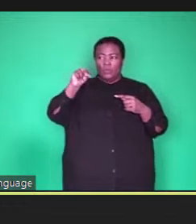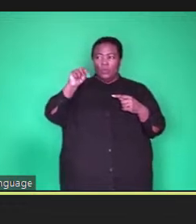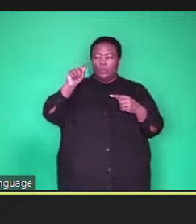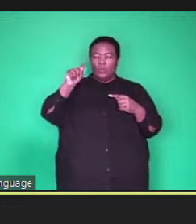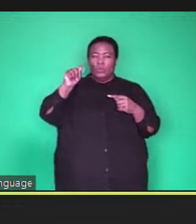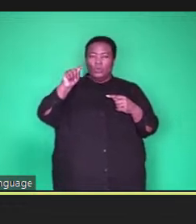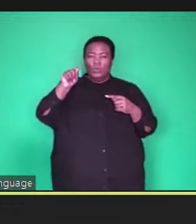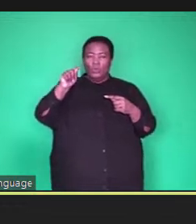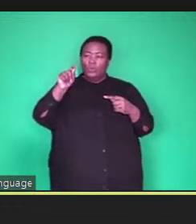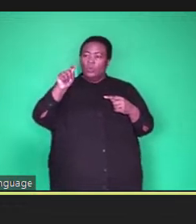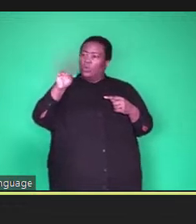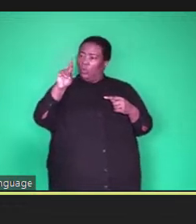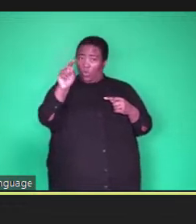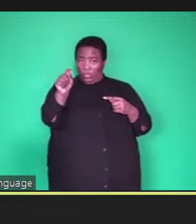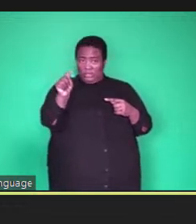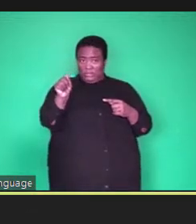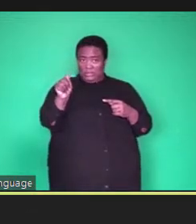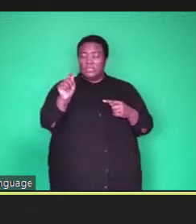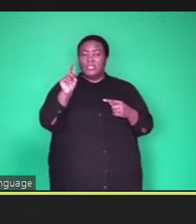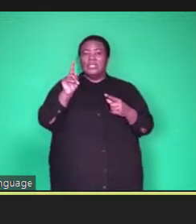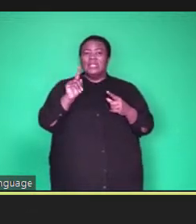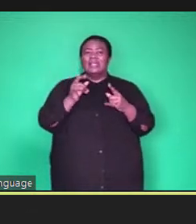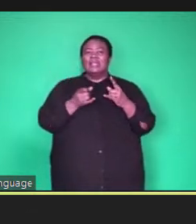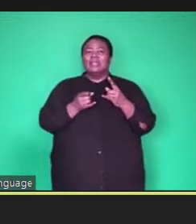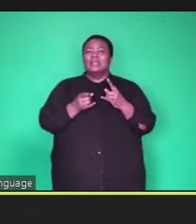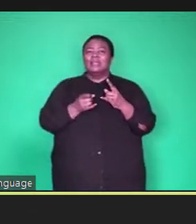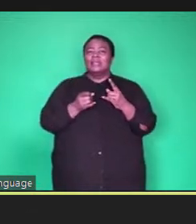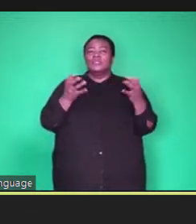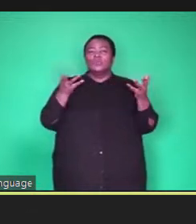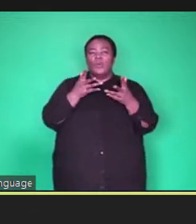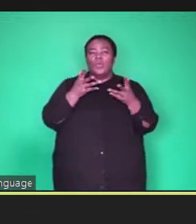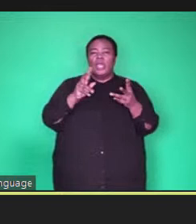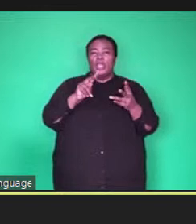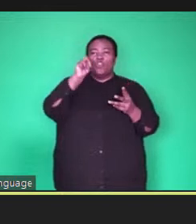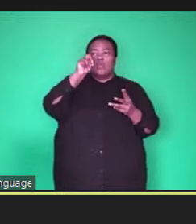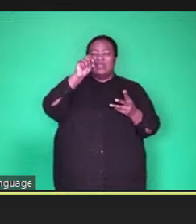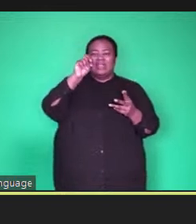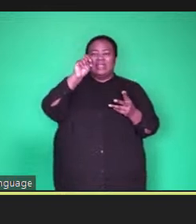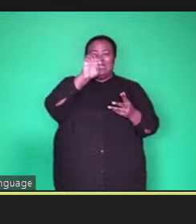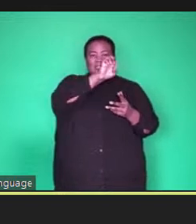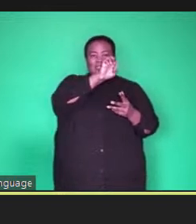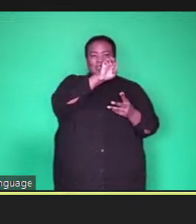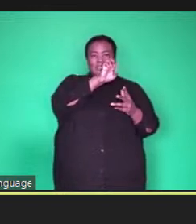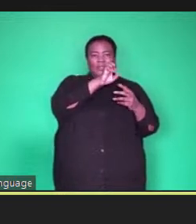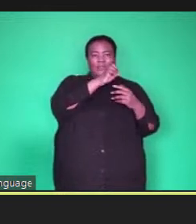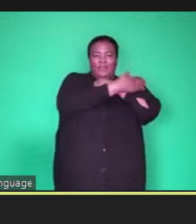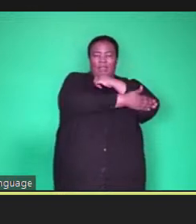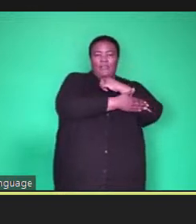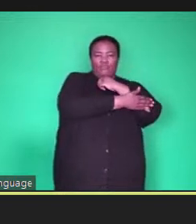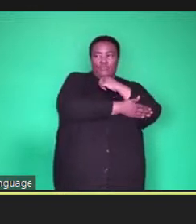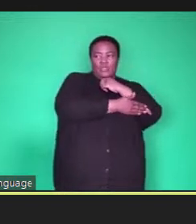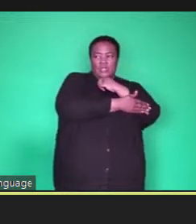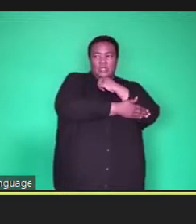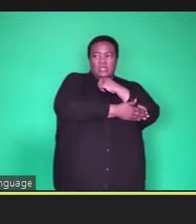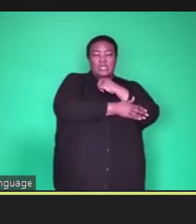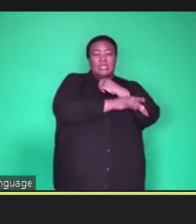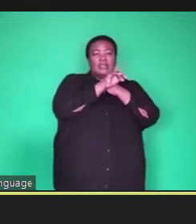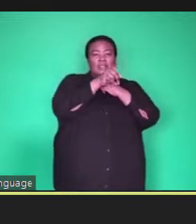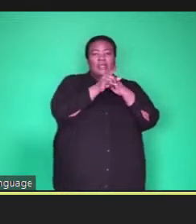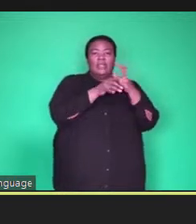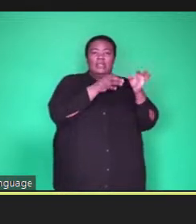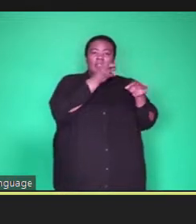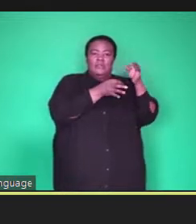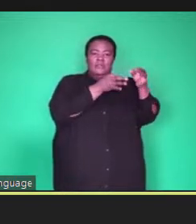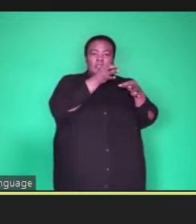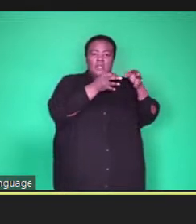you see up here in the northeast of the country. What's interesting about HDSS is they are defined geographically, strengths and